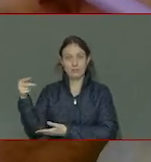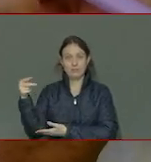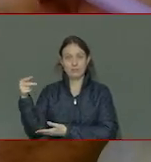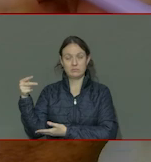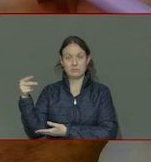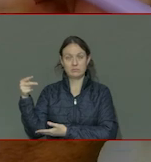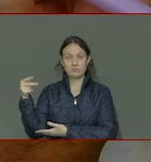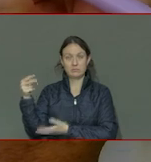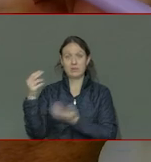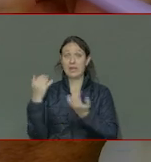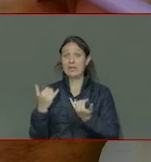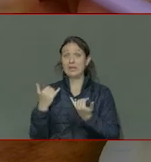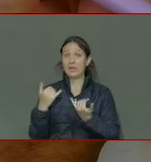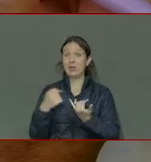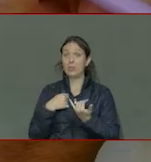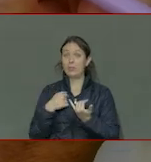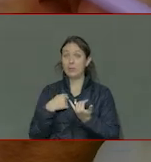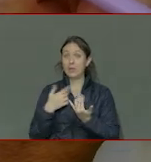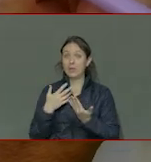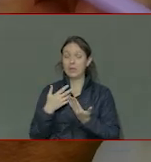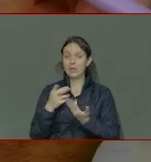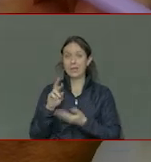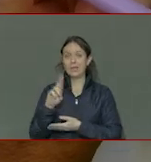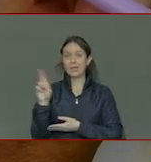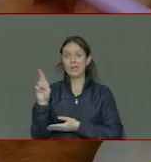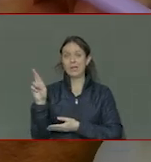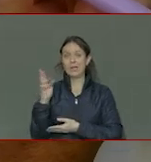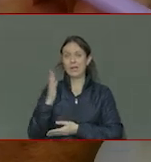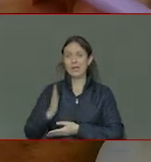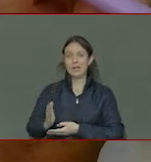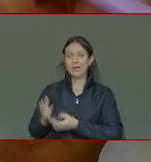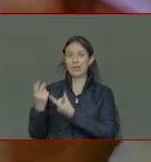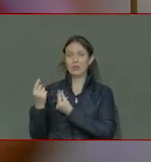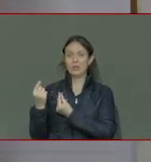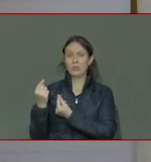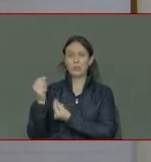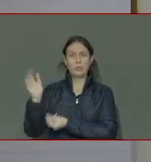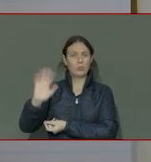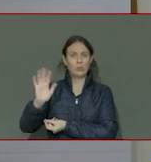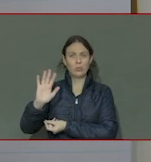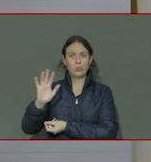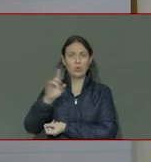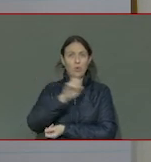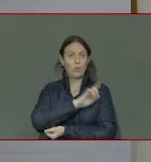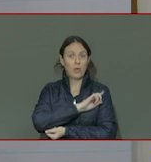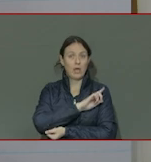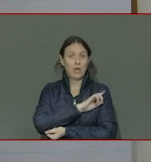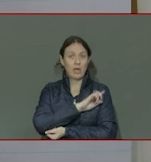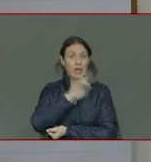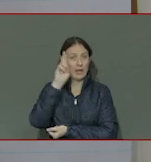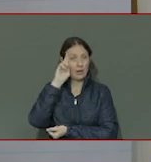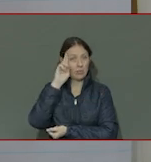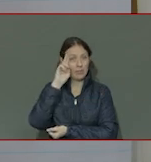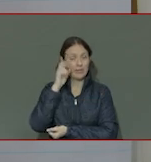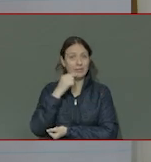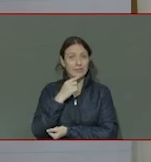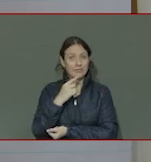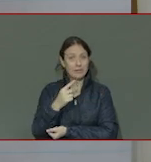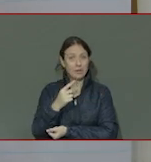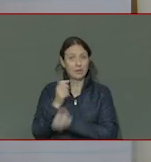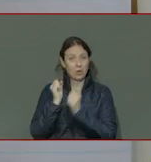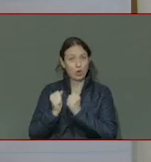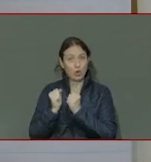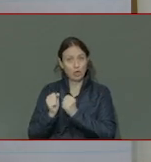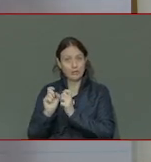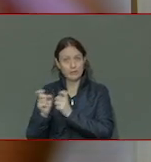and now I'm not going to expand the right-hand side. Why not? Because constant speed said that